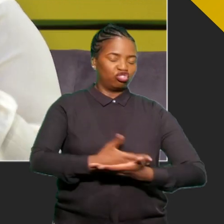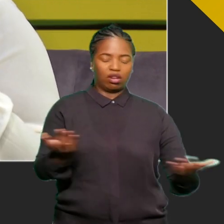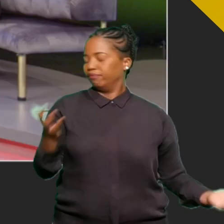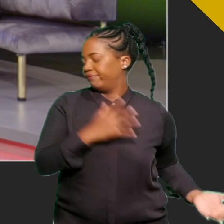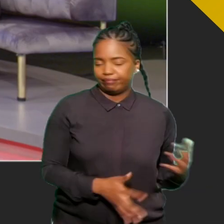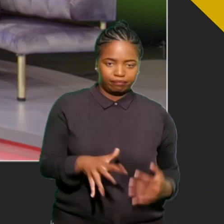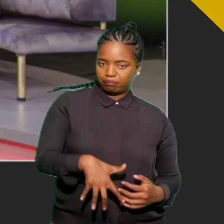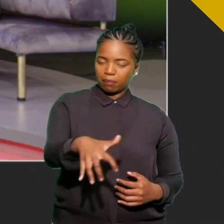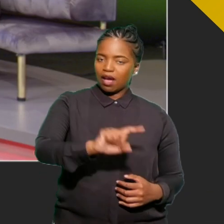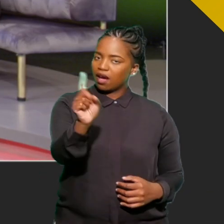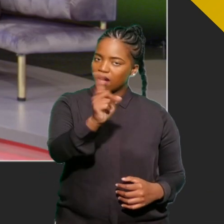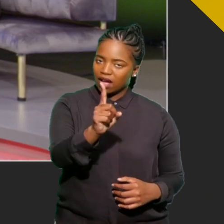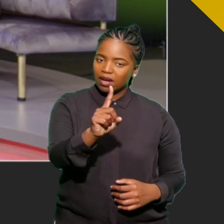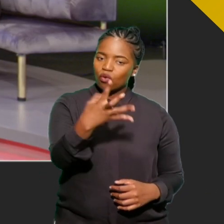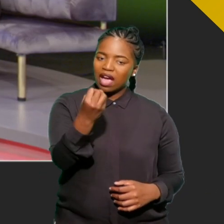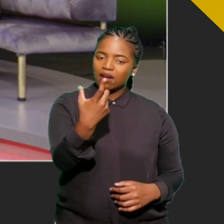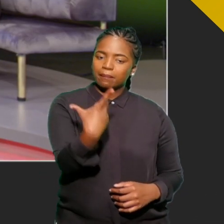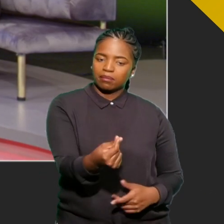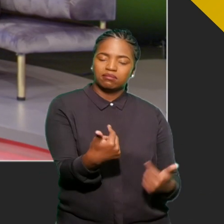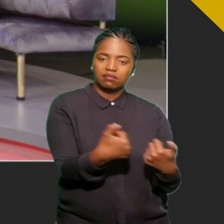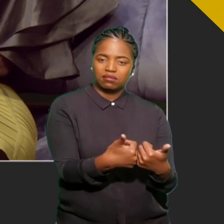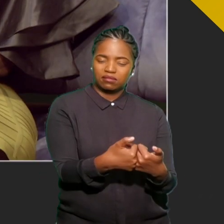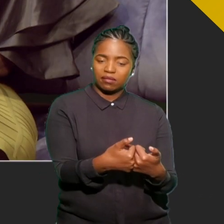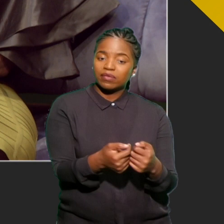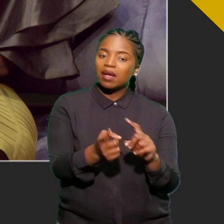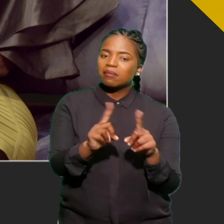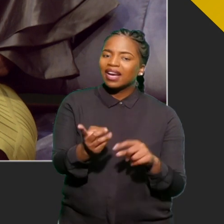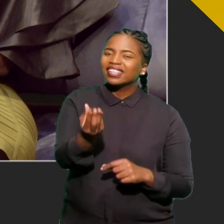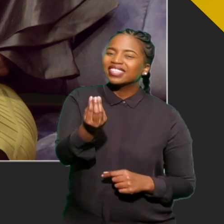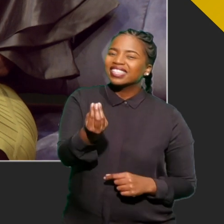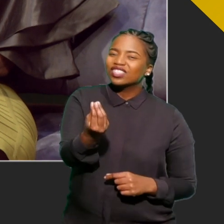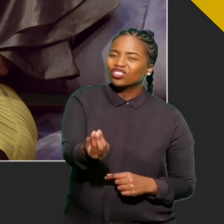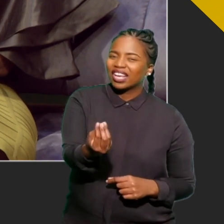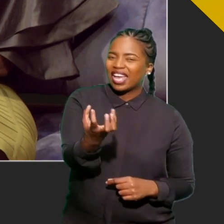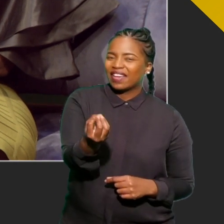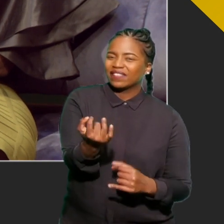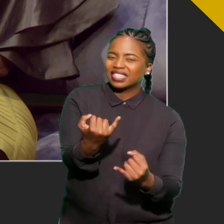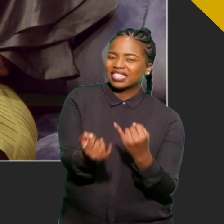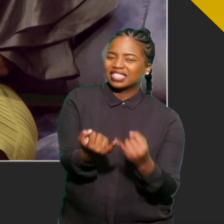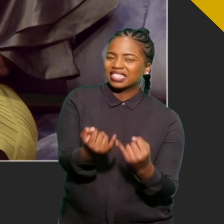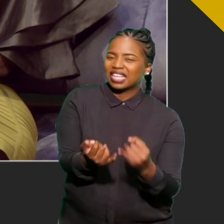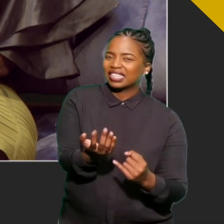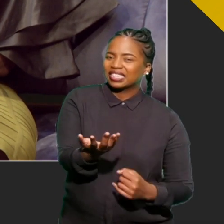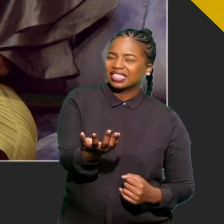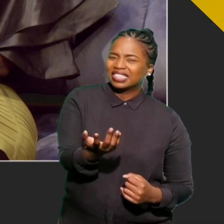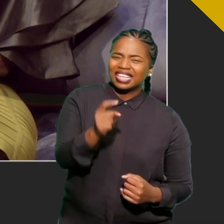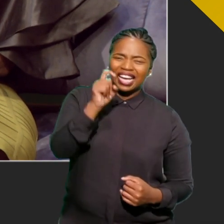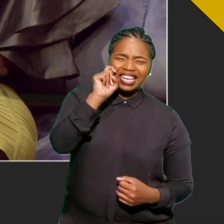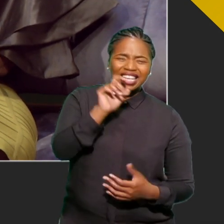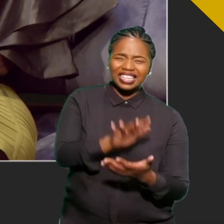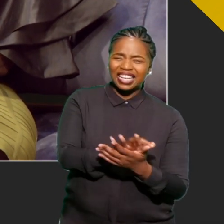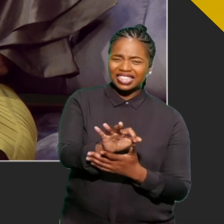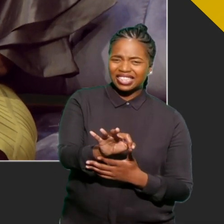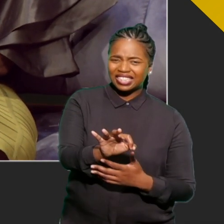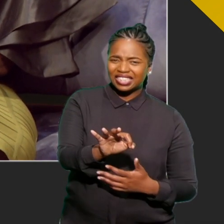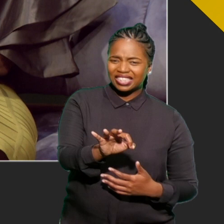it's in a relationship. But we can't be speaking about relationships when kids are having sex, in my understanding. I mean, if a 13-year-old falls pregnant,